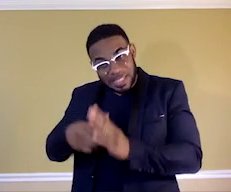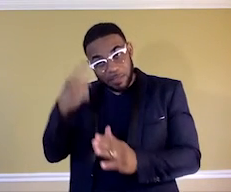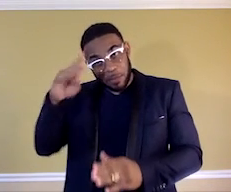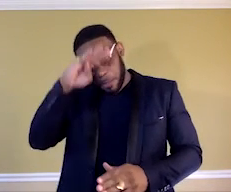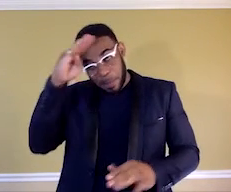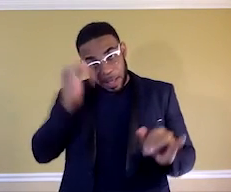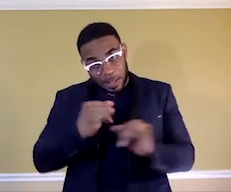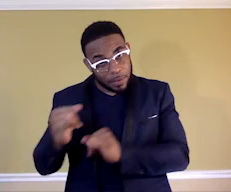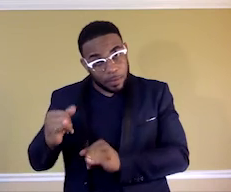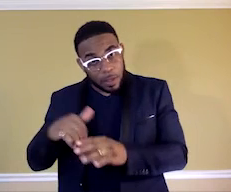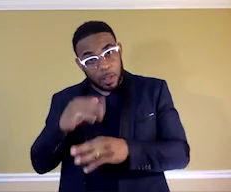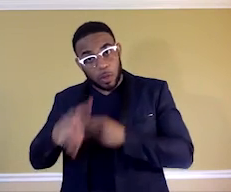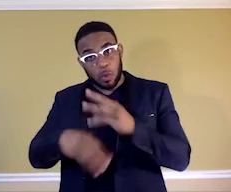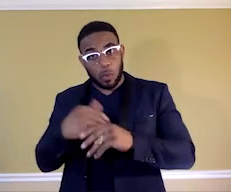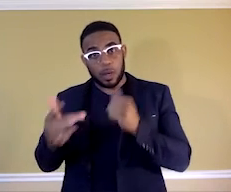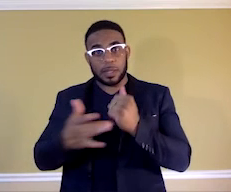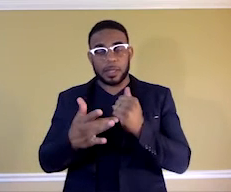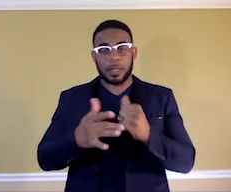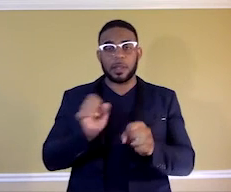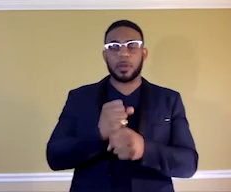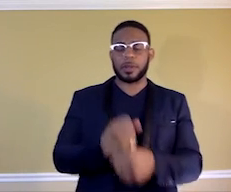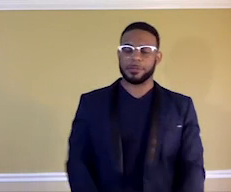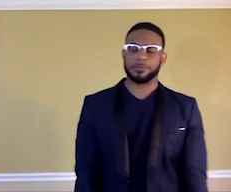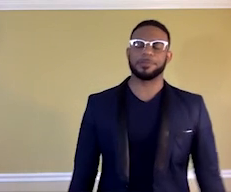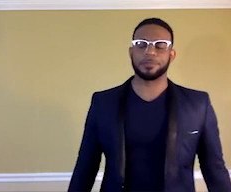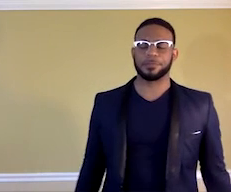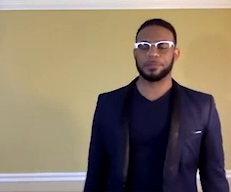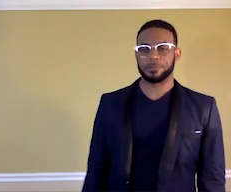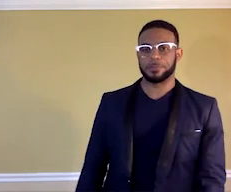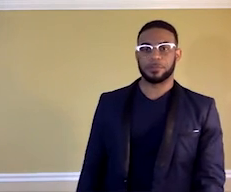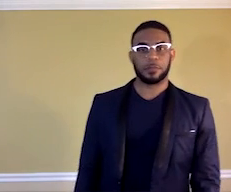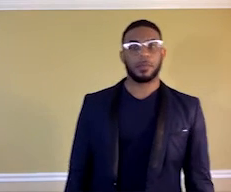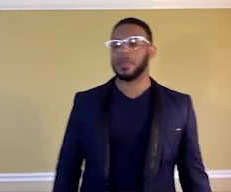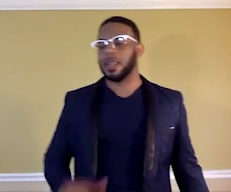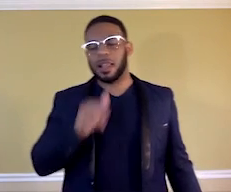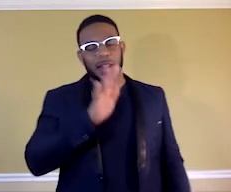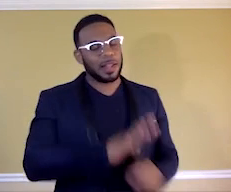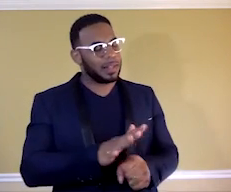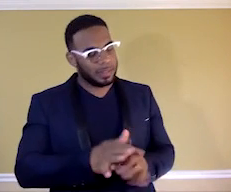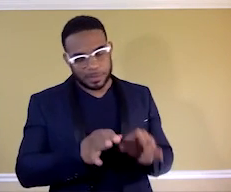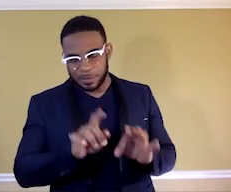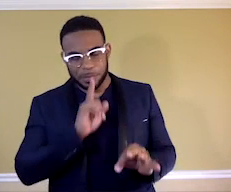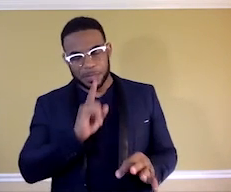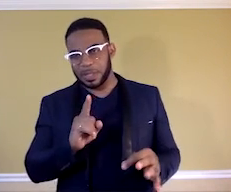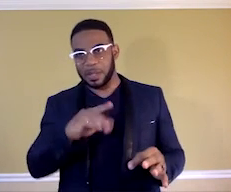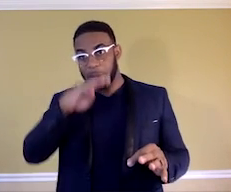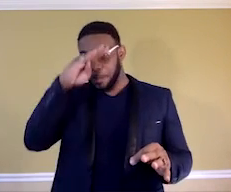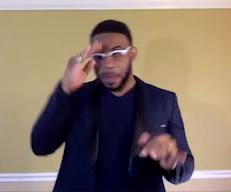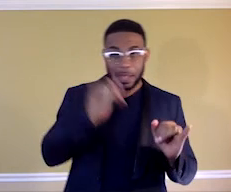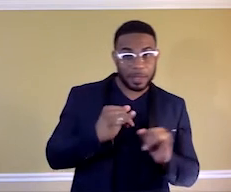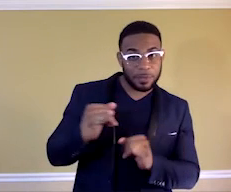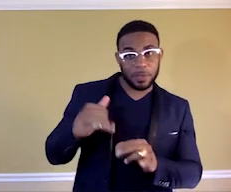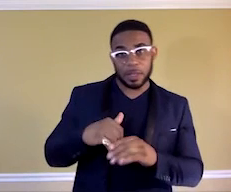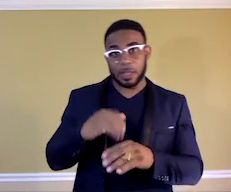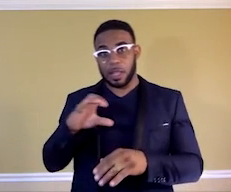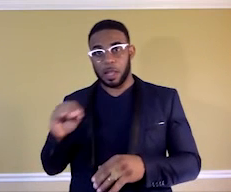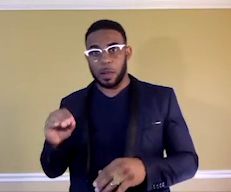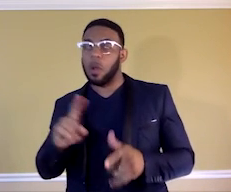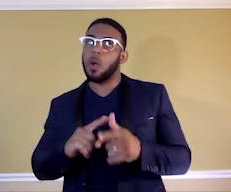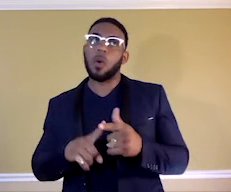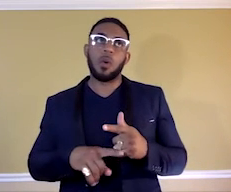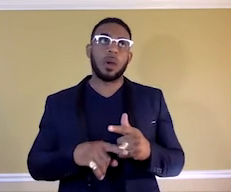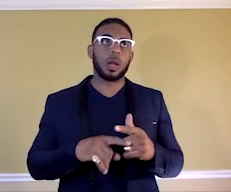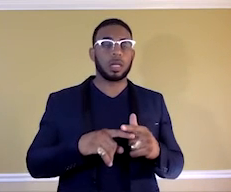Black individuals in this world of technology creation. It's not enough for there simply to be Black individuals in these companies or